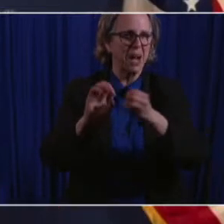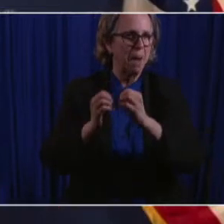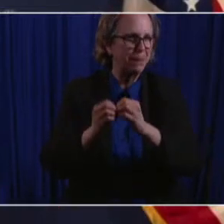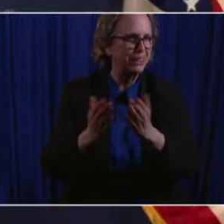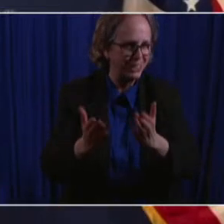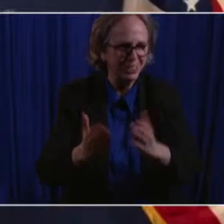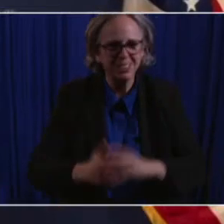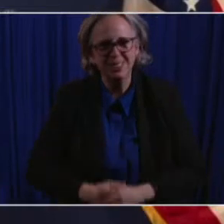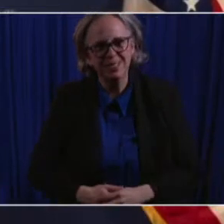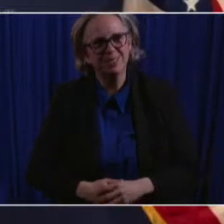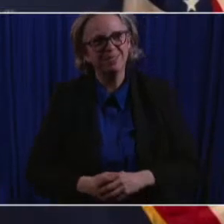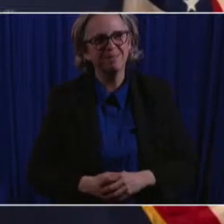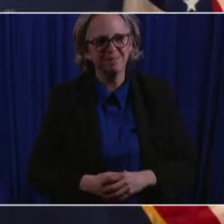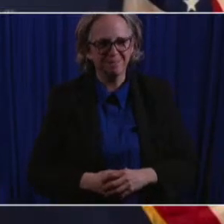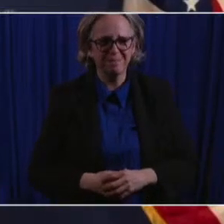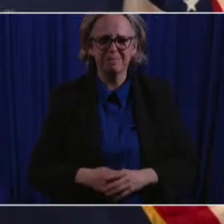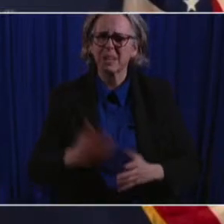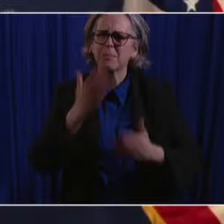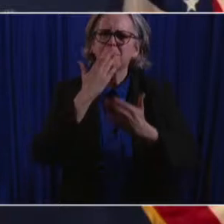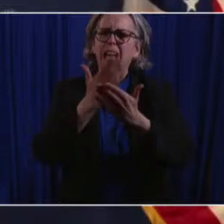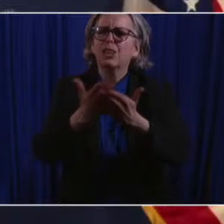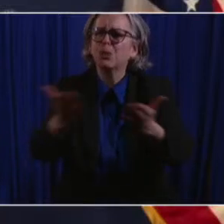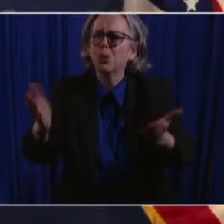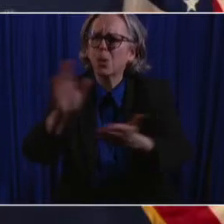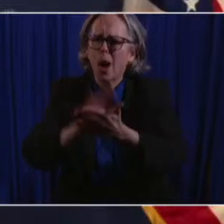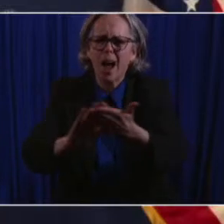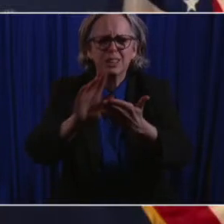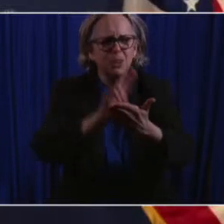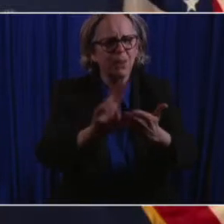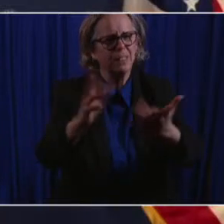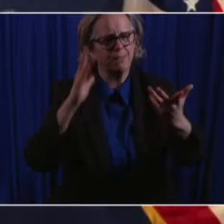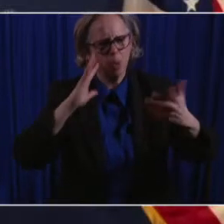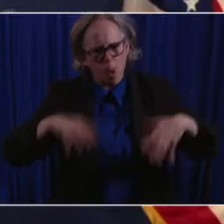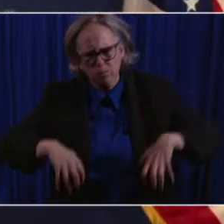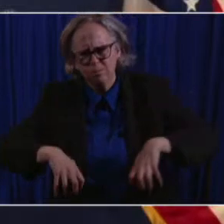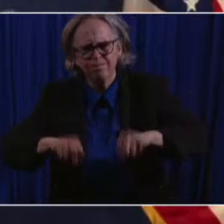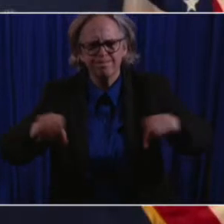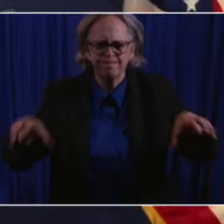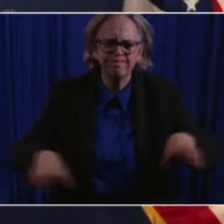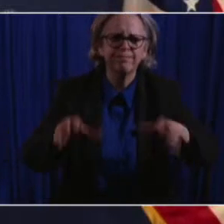colleges who are doing that work. Eric, let's look at the next one.